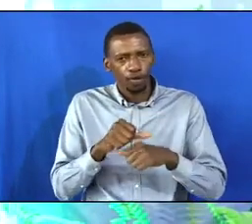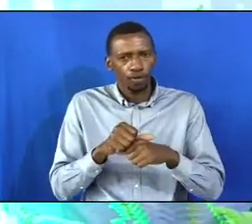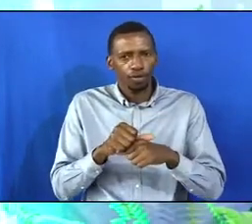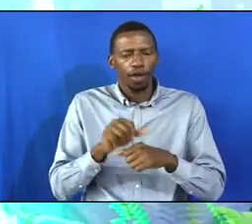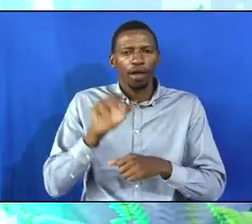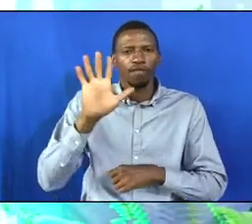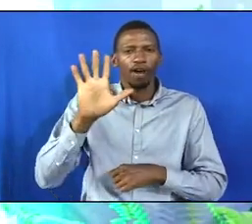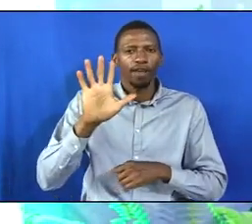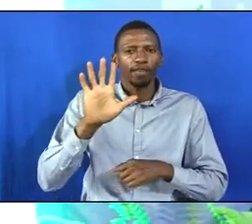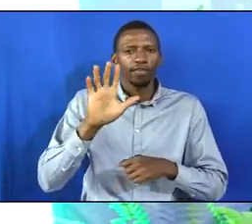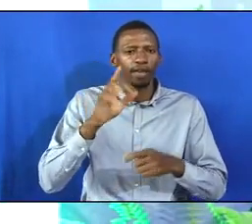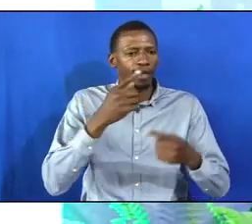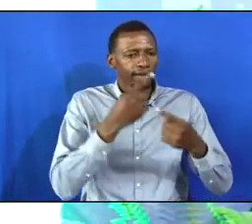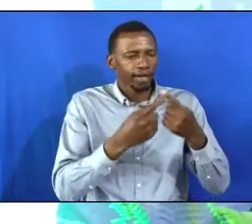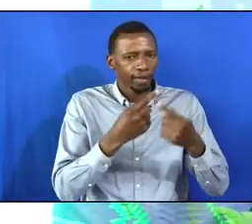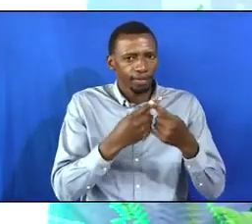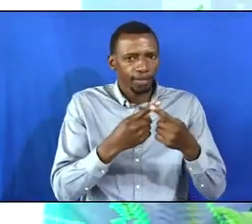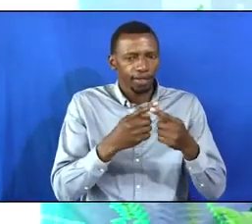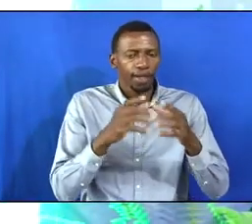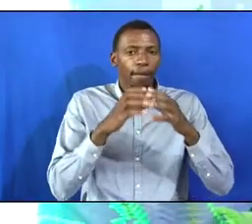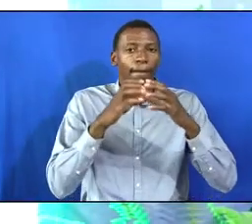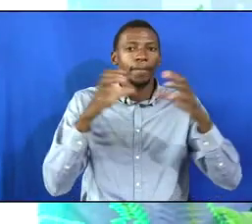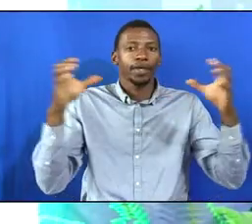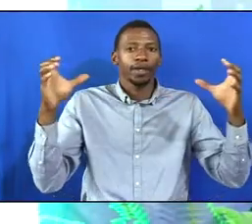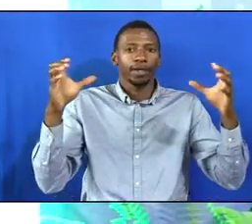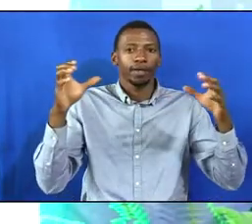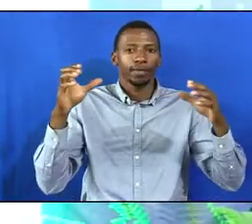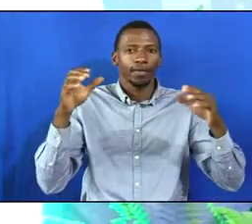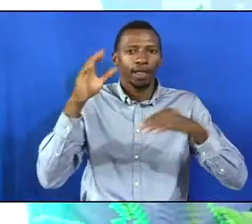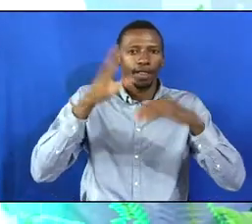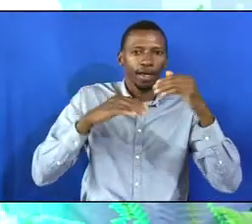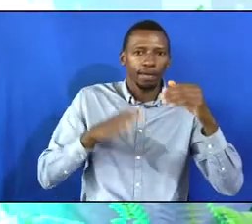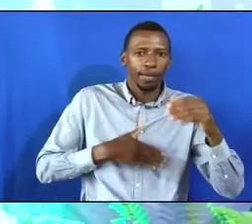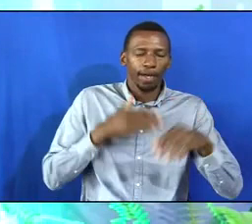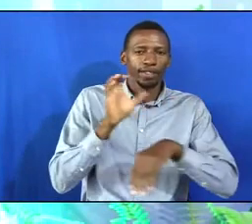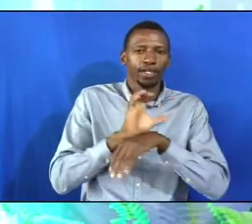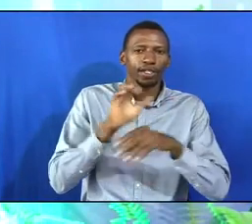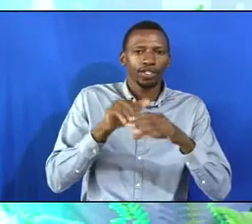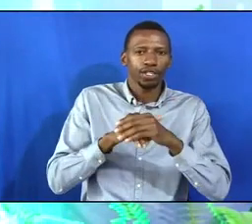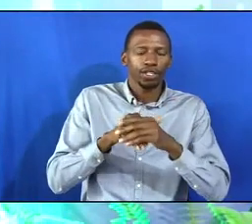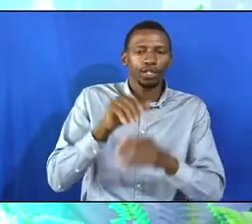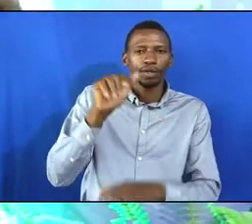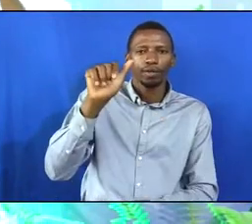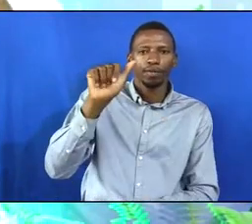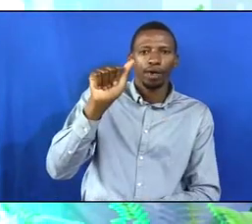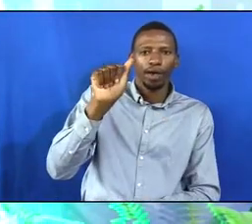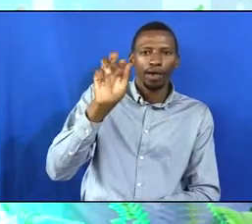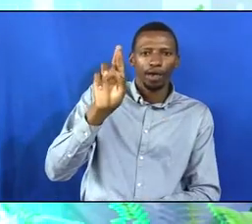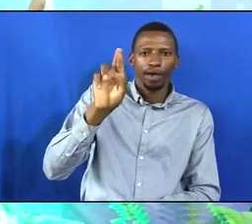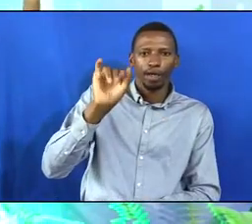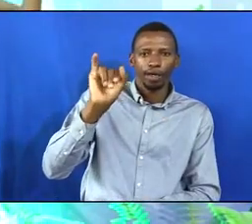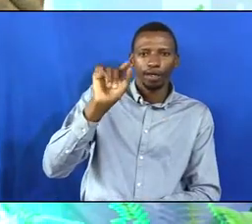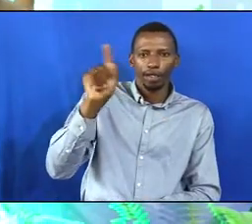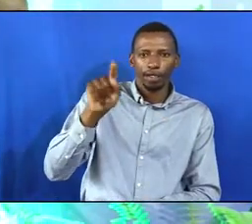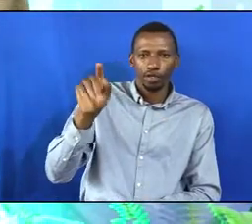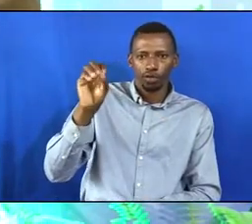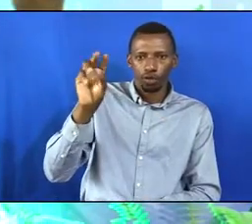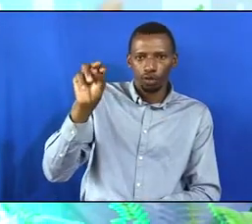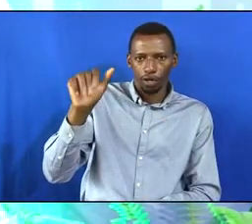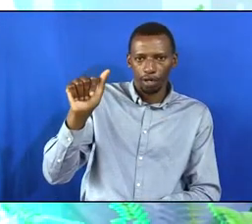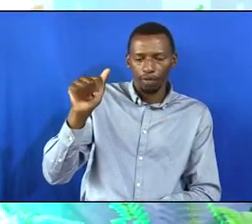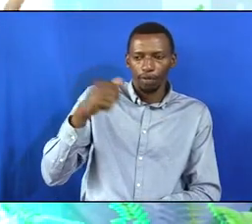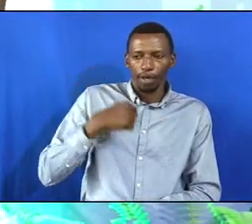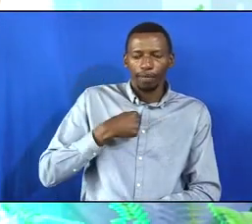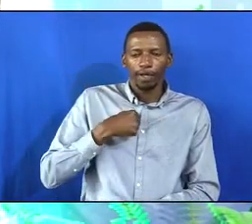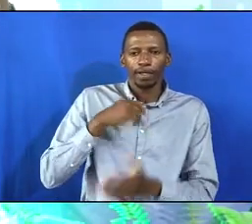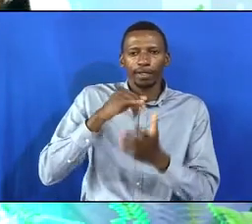5 times bigger than my church back in Phoenix, Arizona. So it is a big crowd. But I